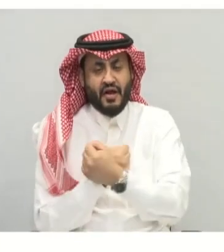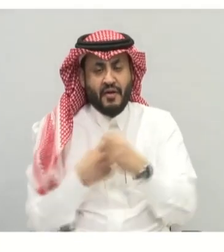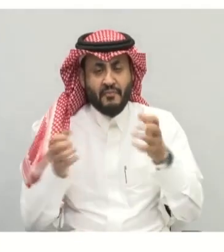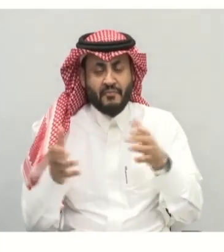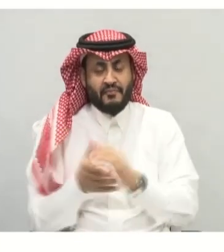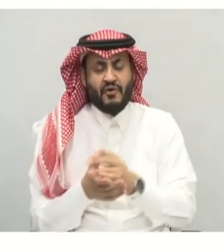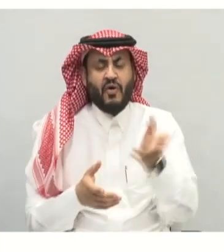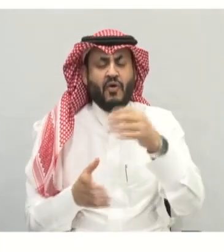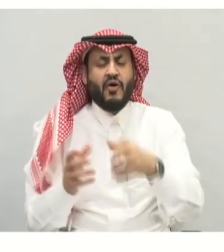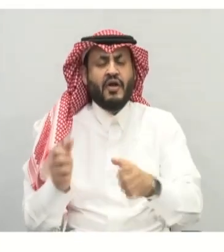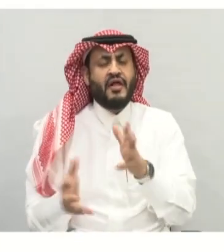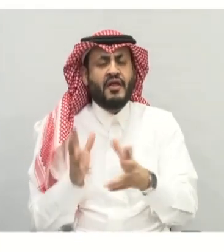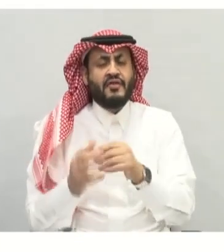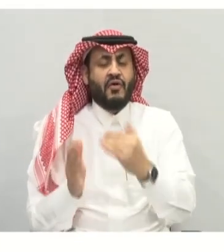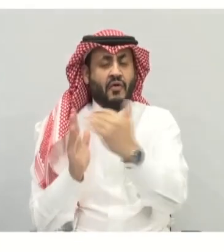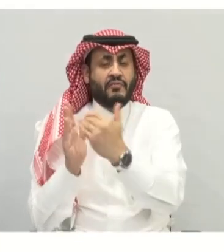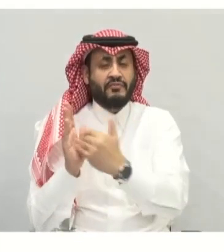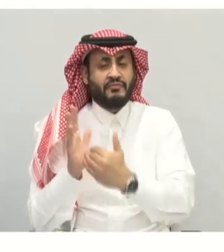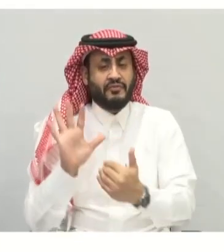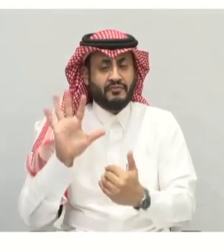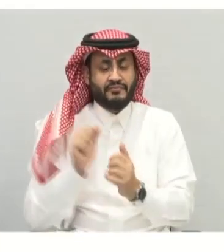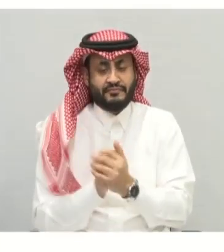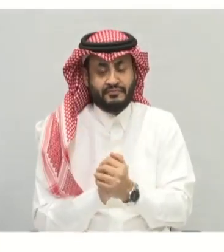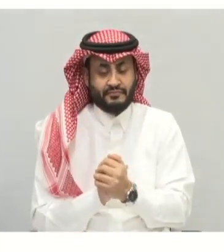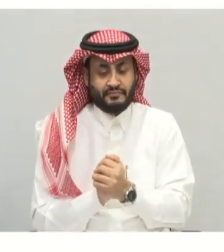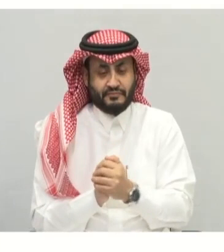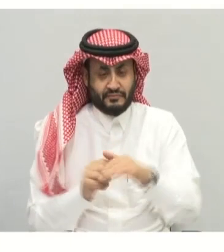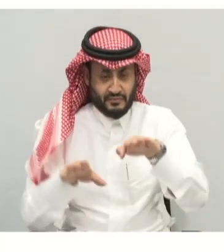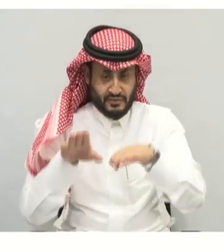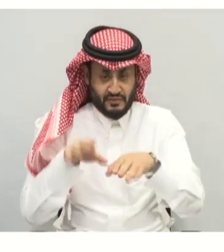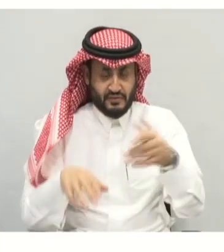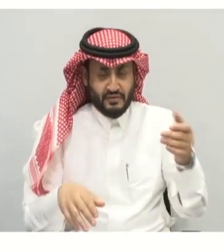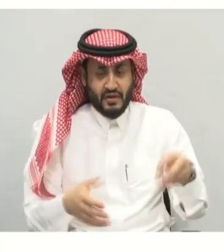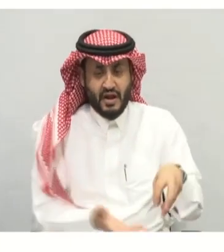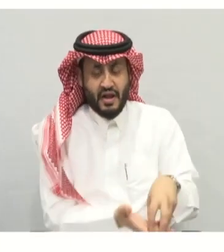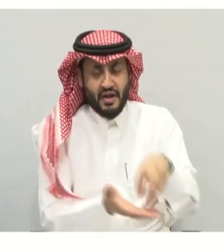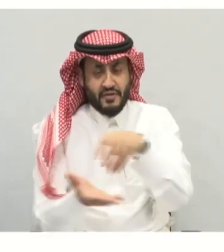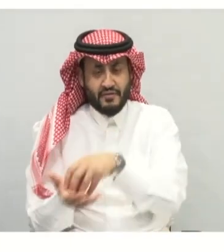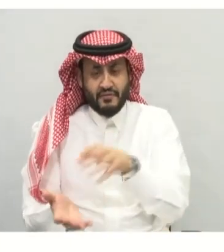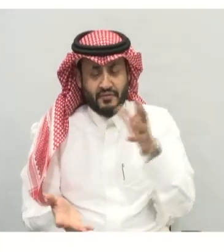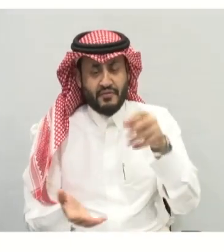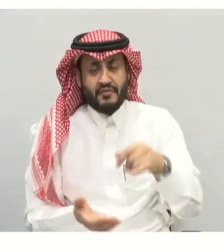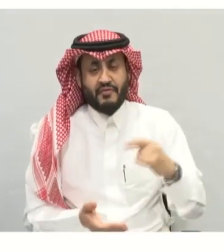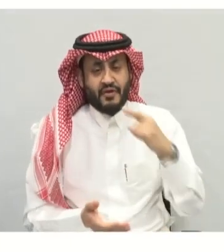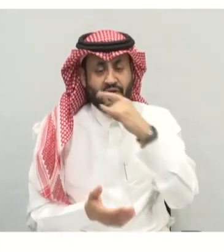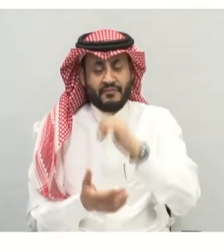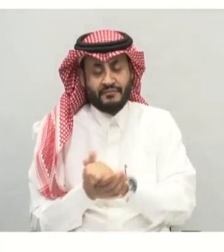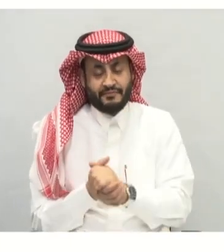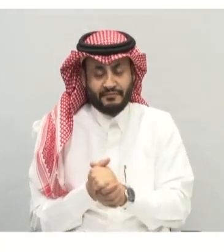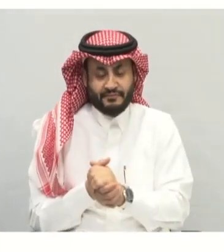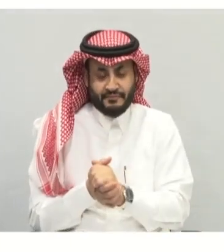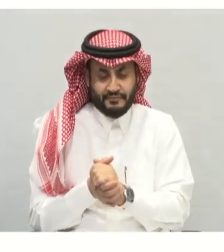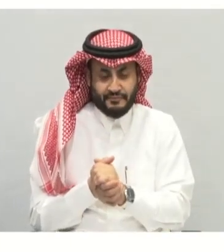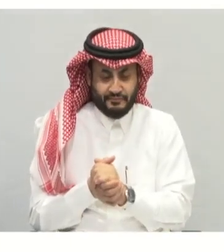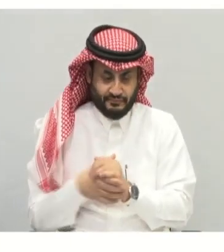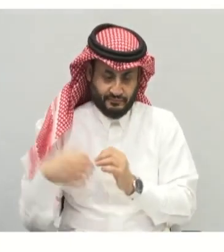these types of adapting or adapting to when you travel to a new country and we have explained them and even we have